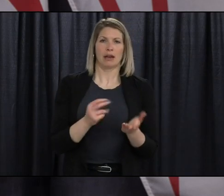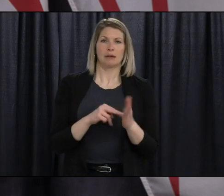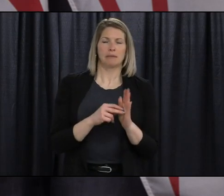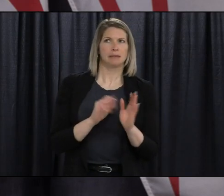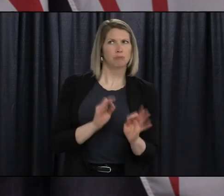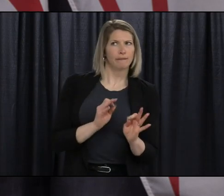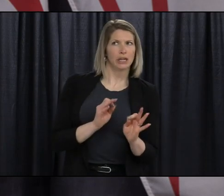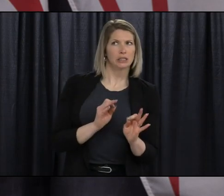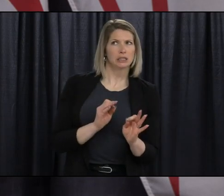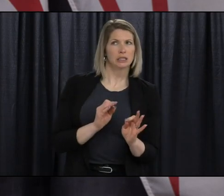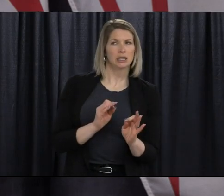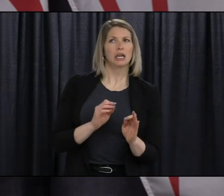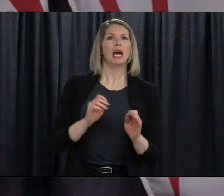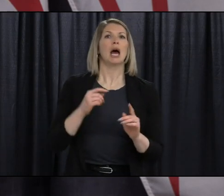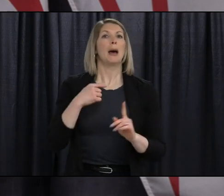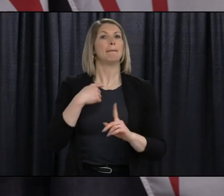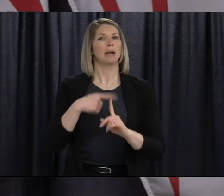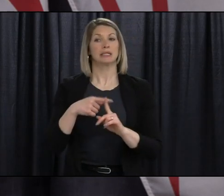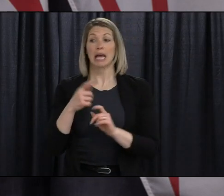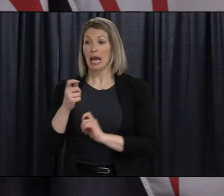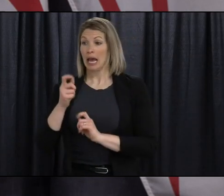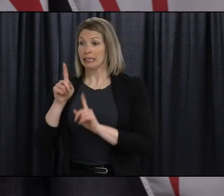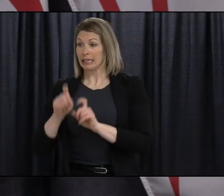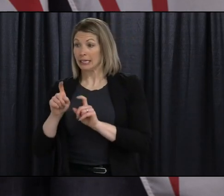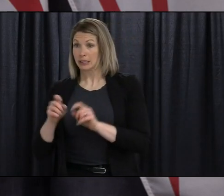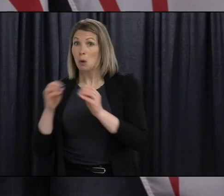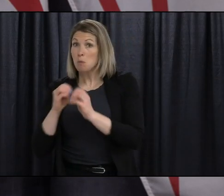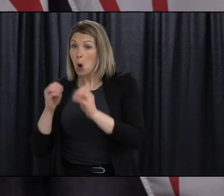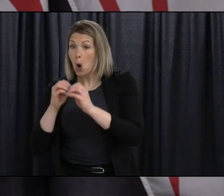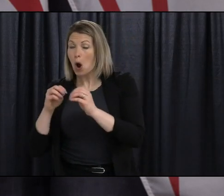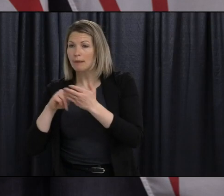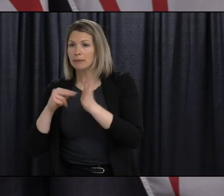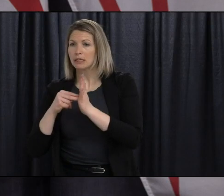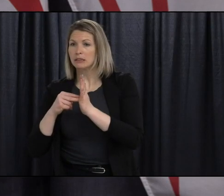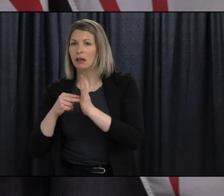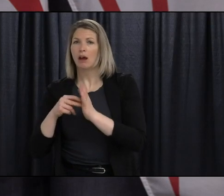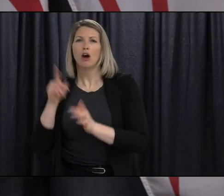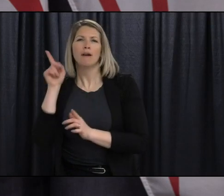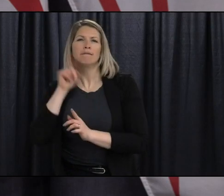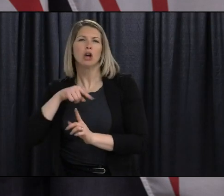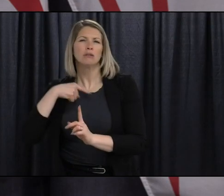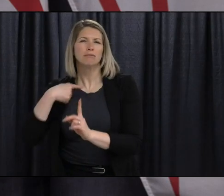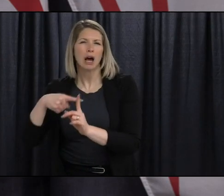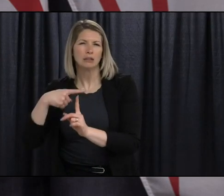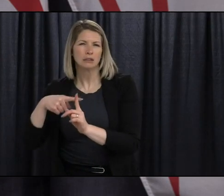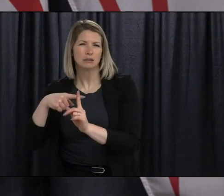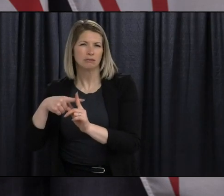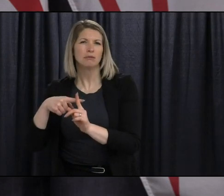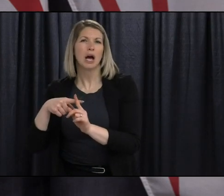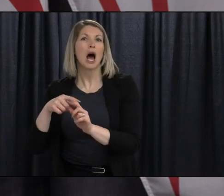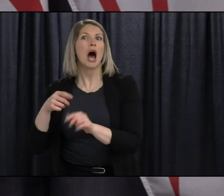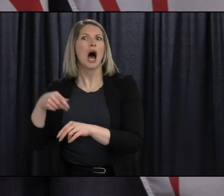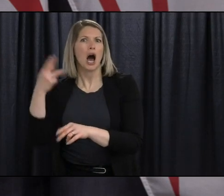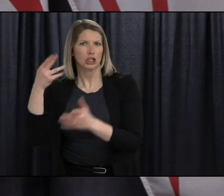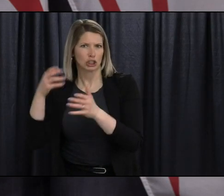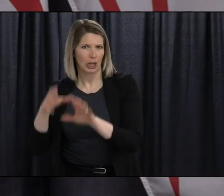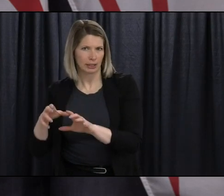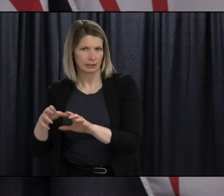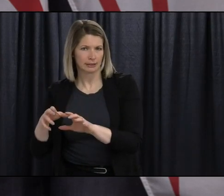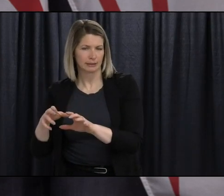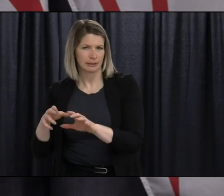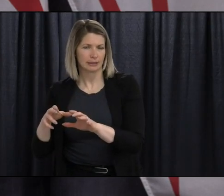is higher. So we need to be cautious about the way that we use testing. It needs to be answering a